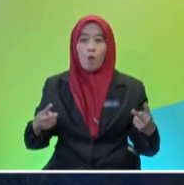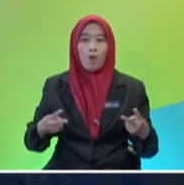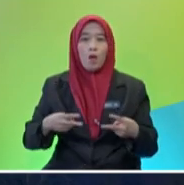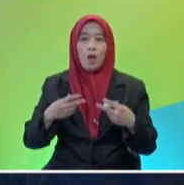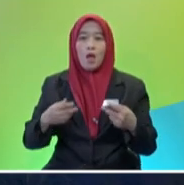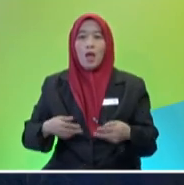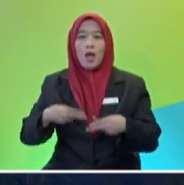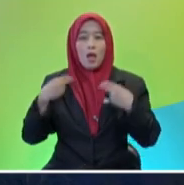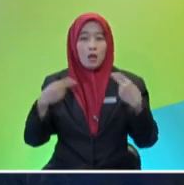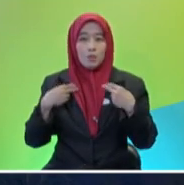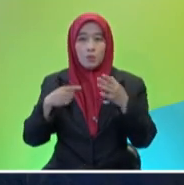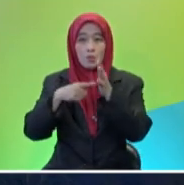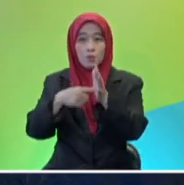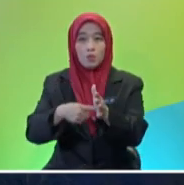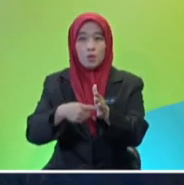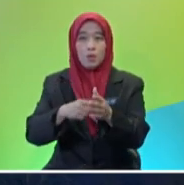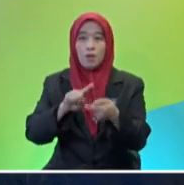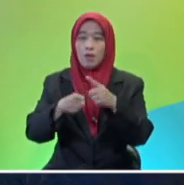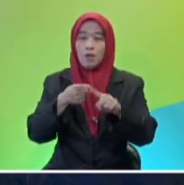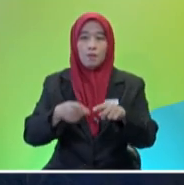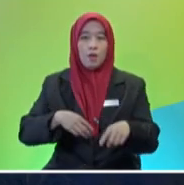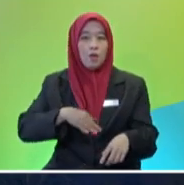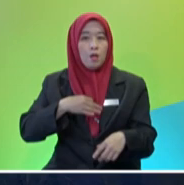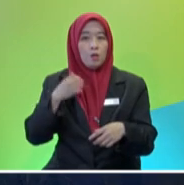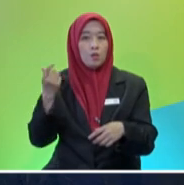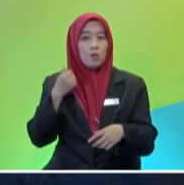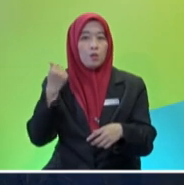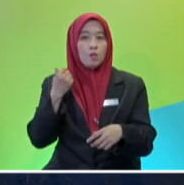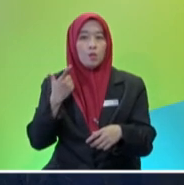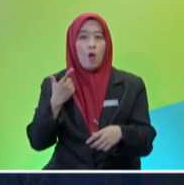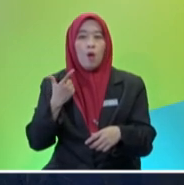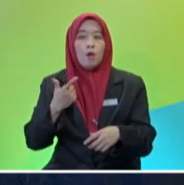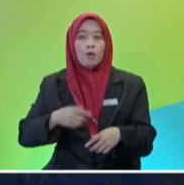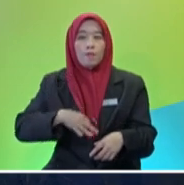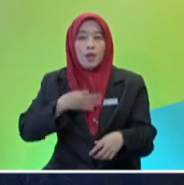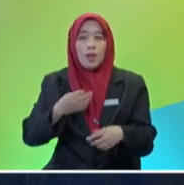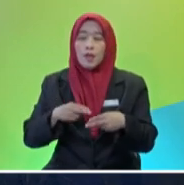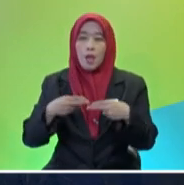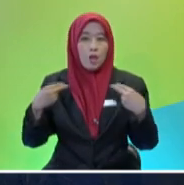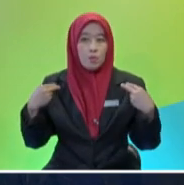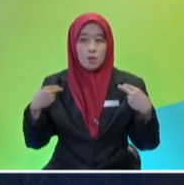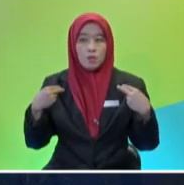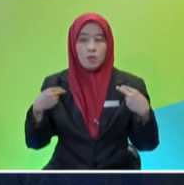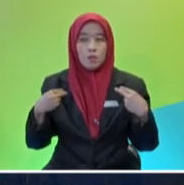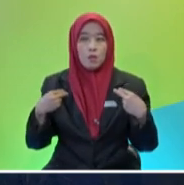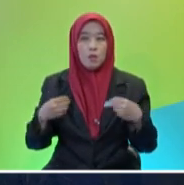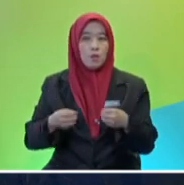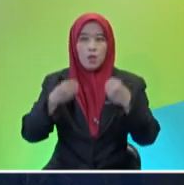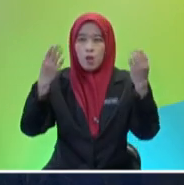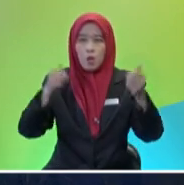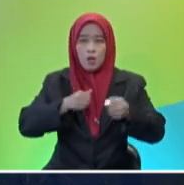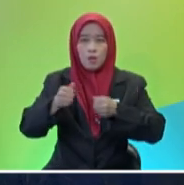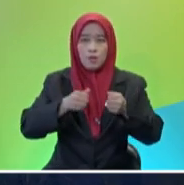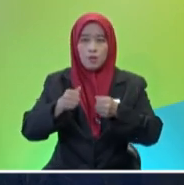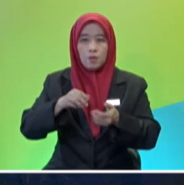sure our friends at home are also feeling very happy, teacher. All right, teacher, I'm sure we have lots more of activities and learning